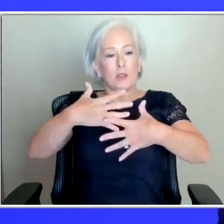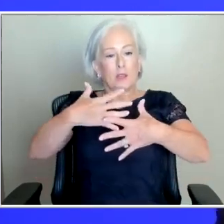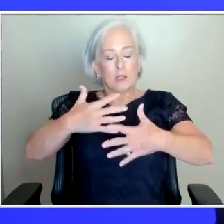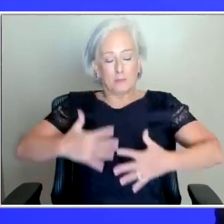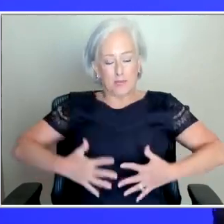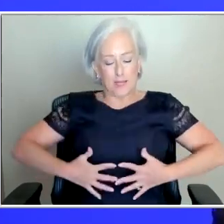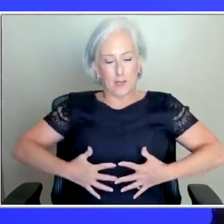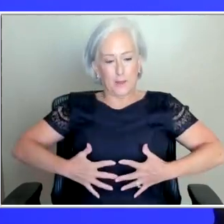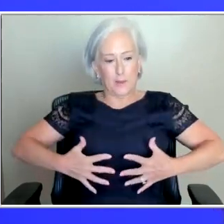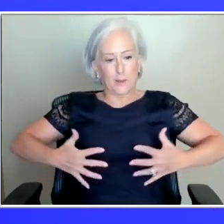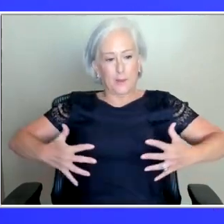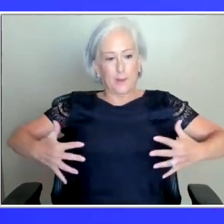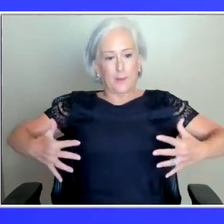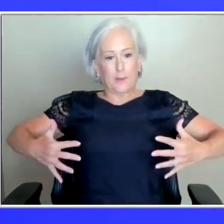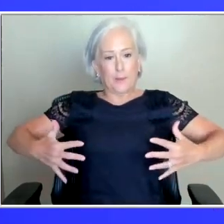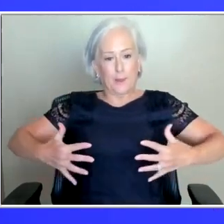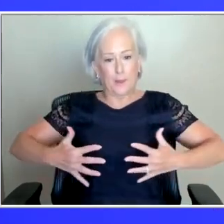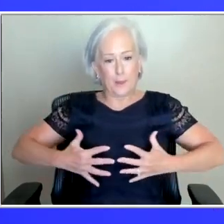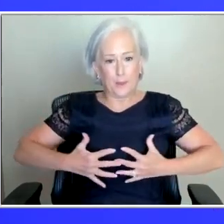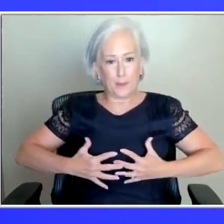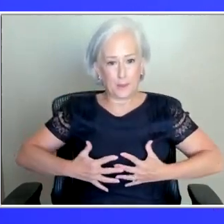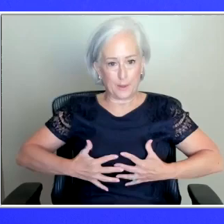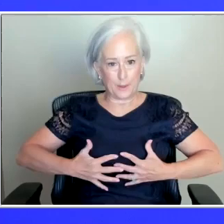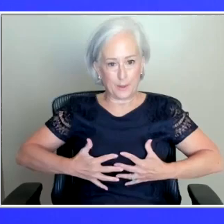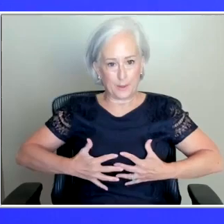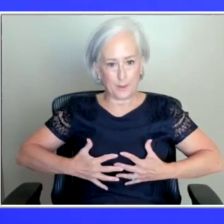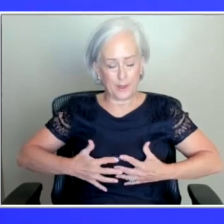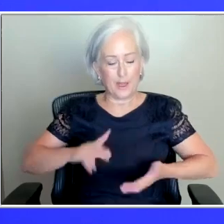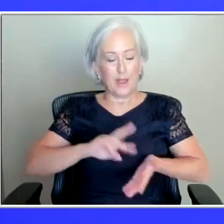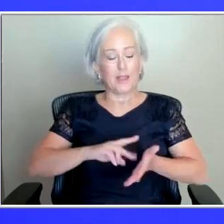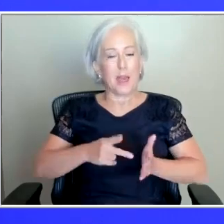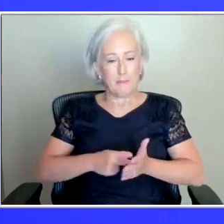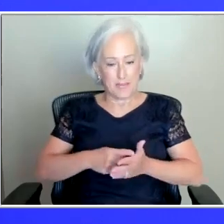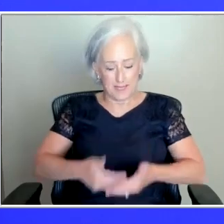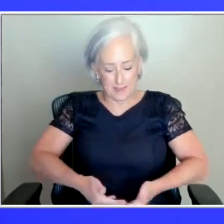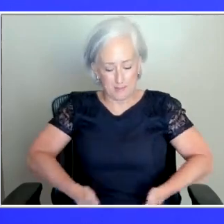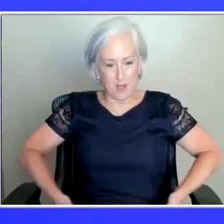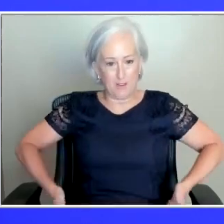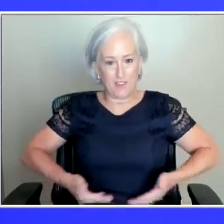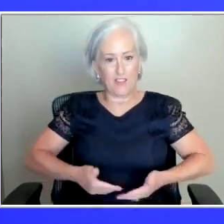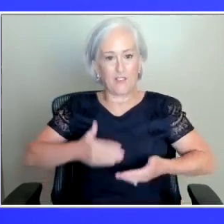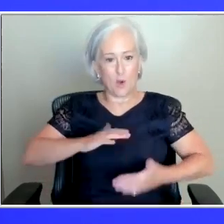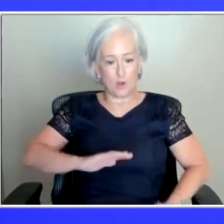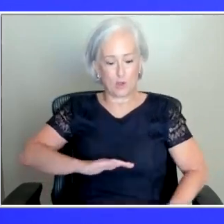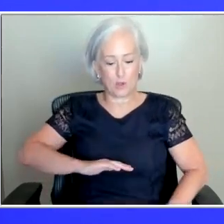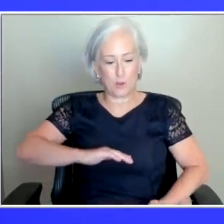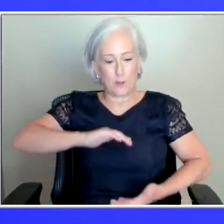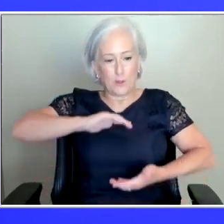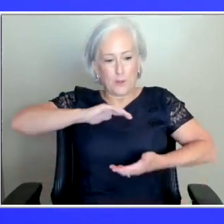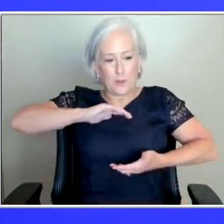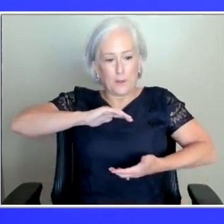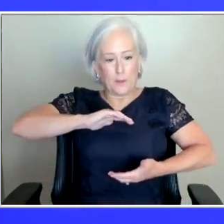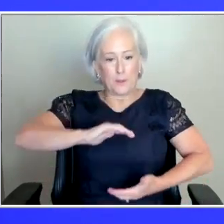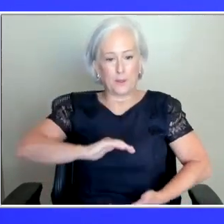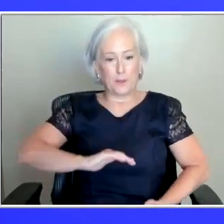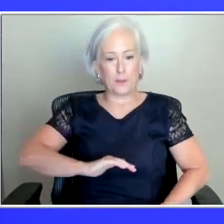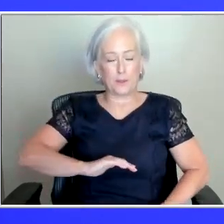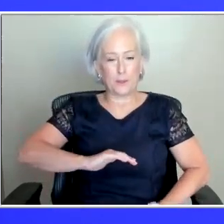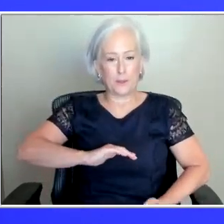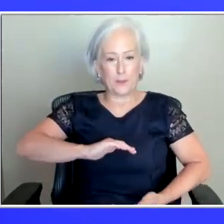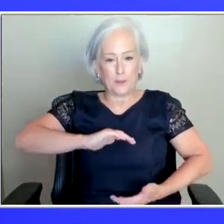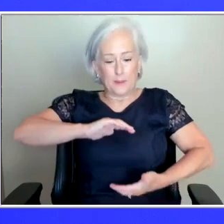that lives in your rib cage should drop, and your pelvic floor should as well. So it creates this nice sump pump mechanism. And we can